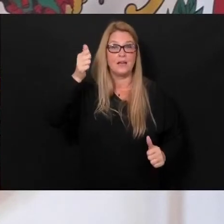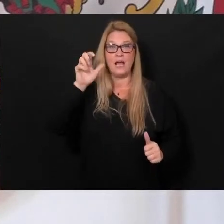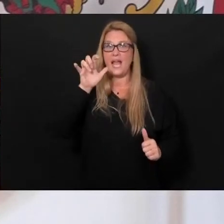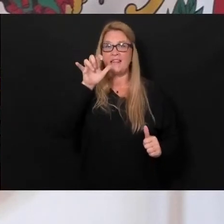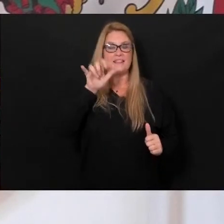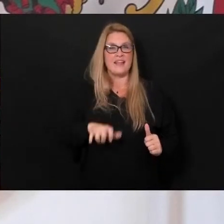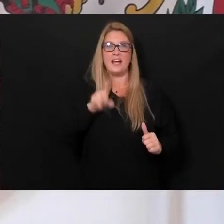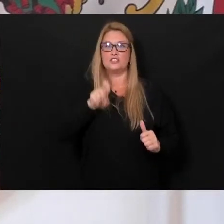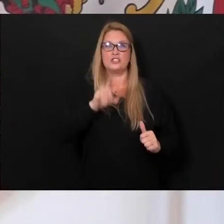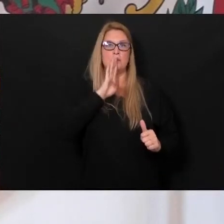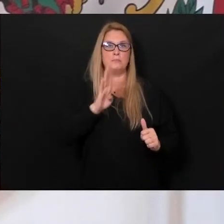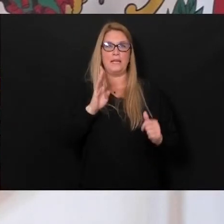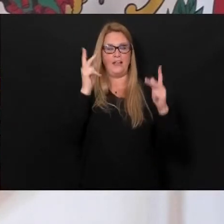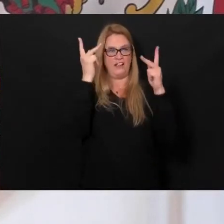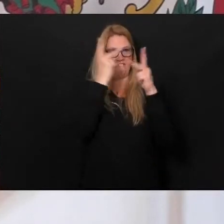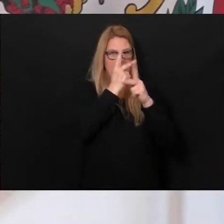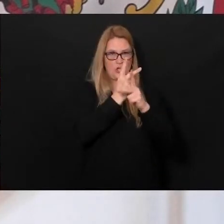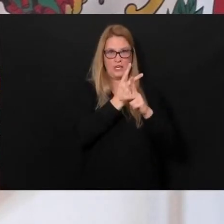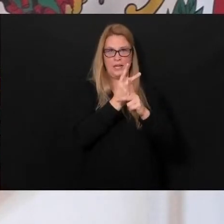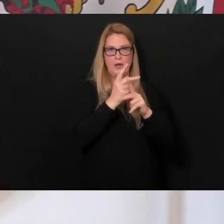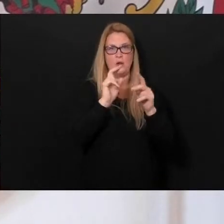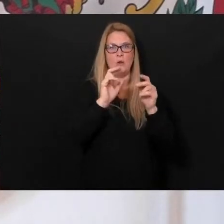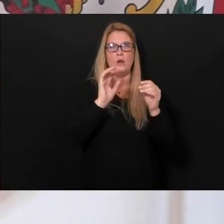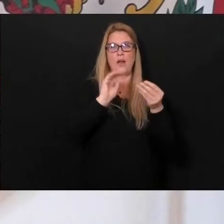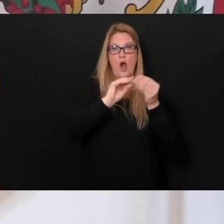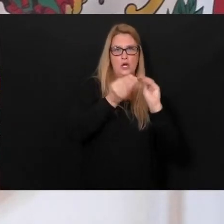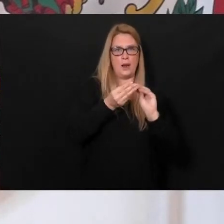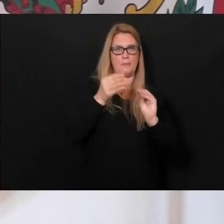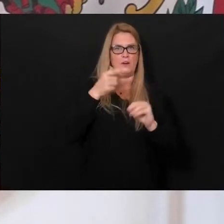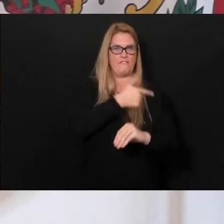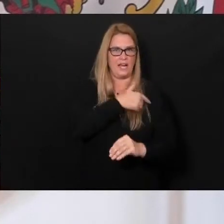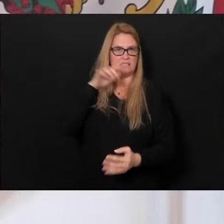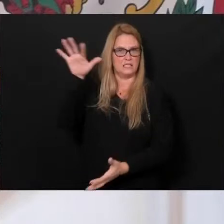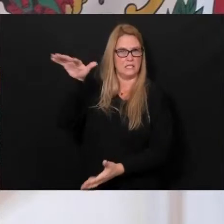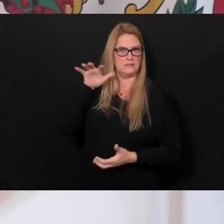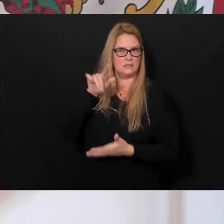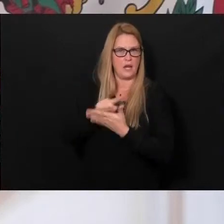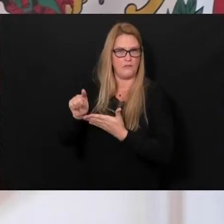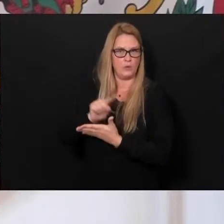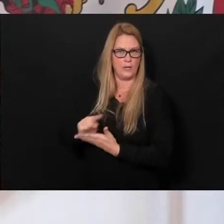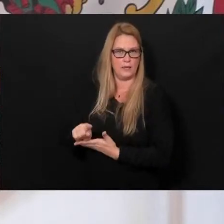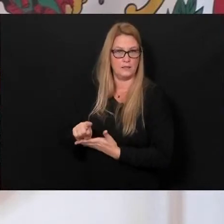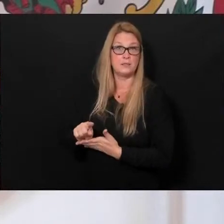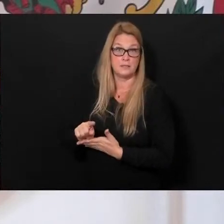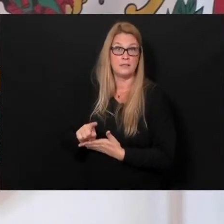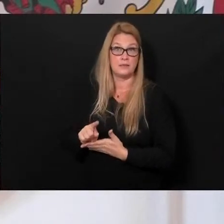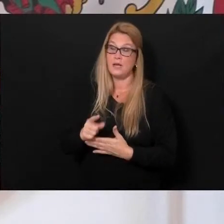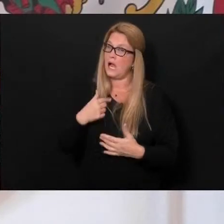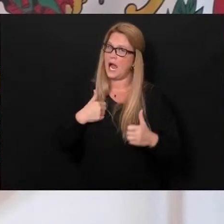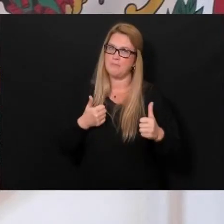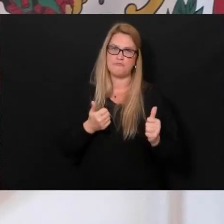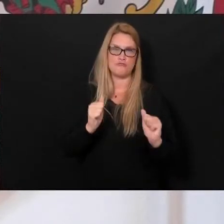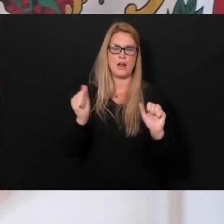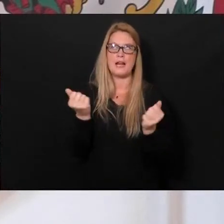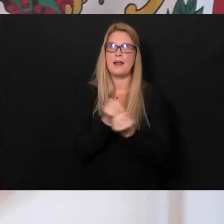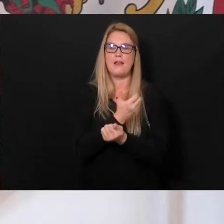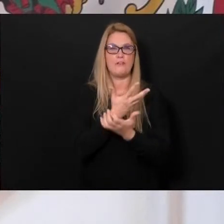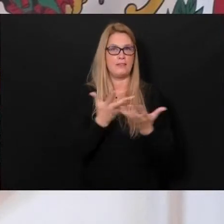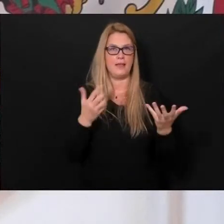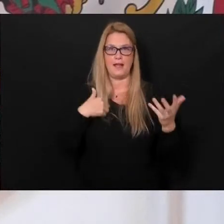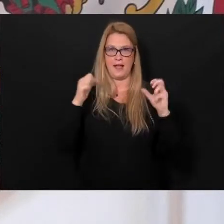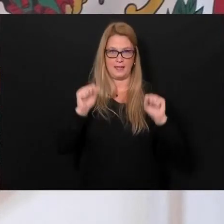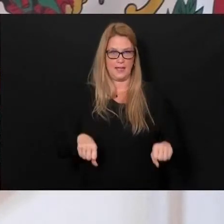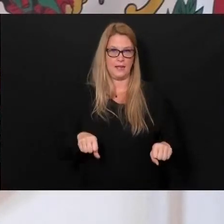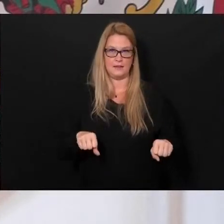factored into the equation to get more vaccine. I'm trying everything I know. I'm trying every single angle and